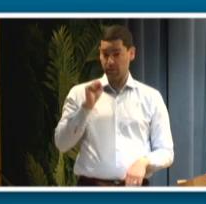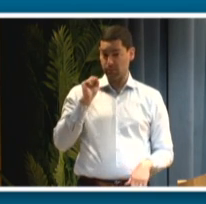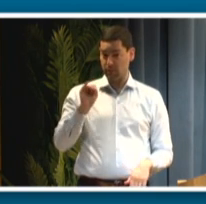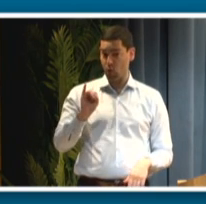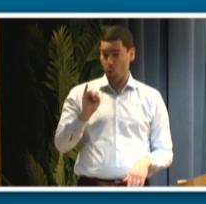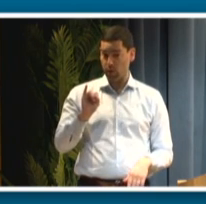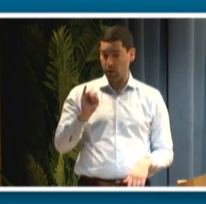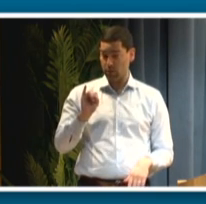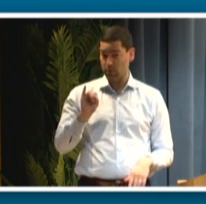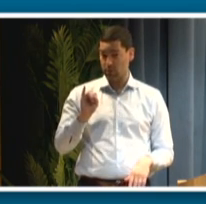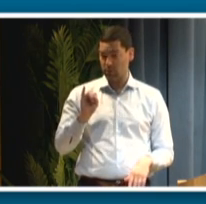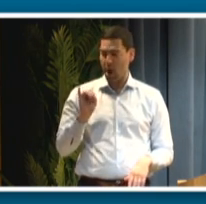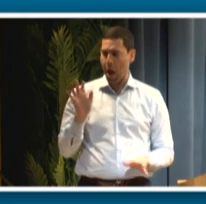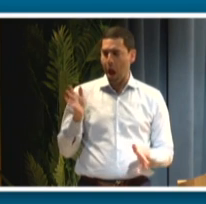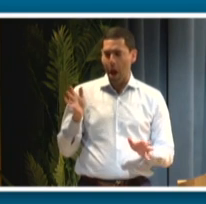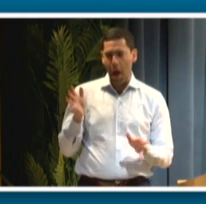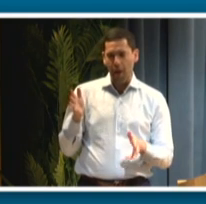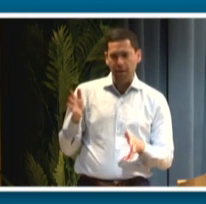Close.